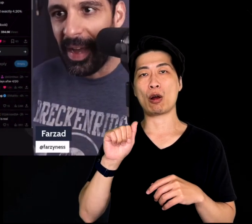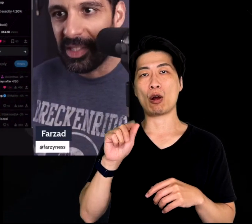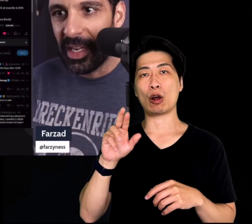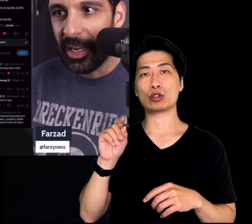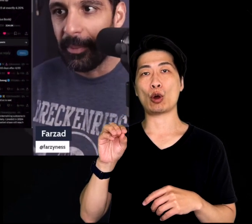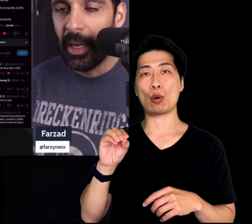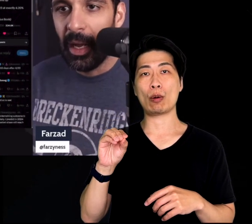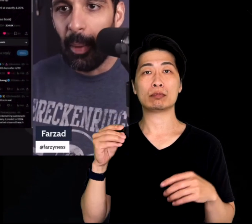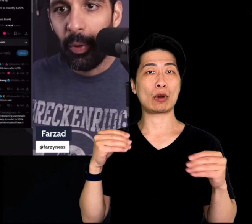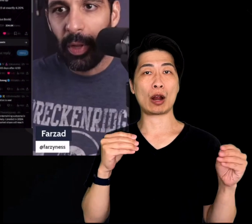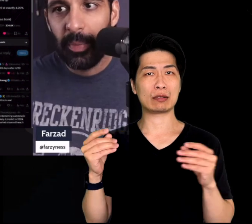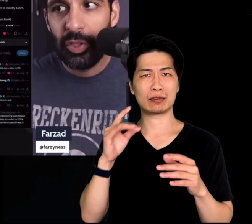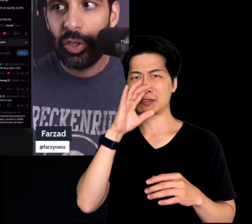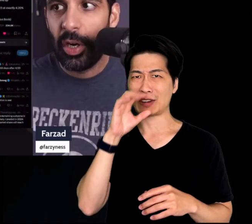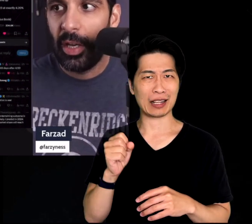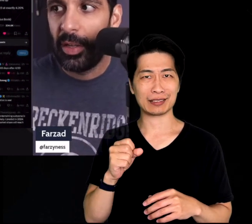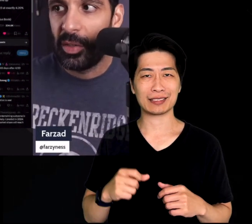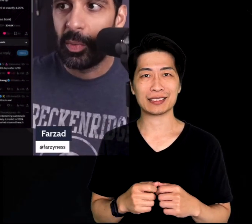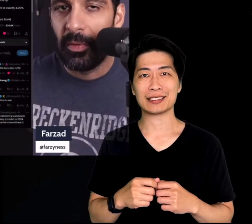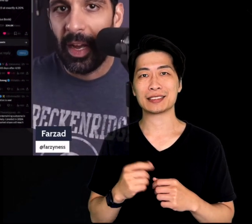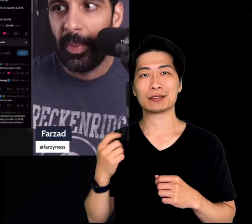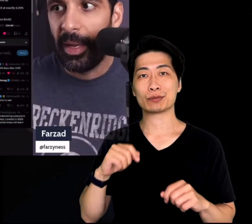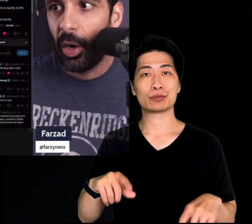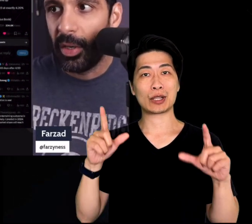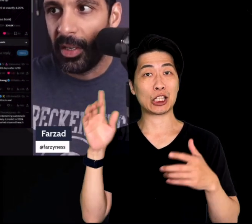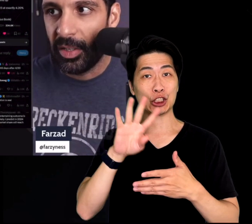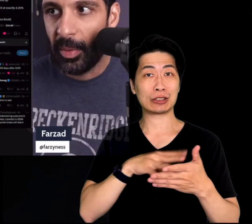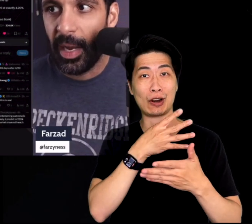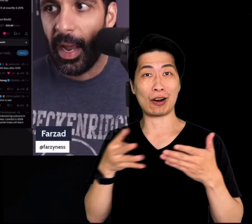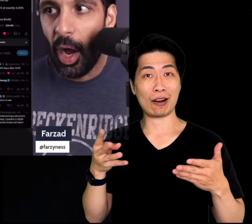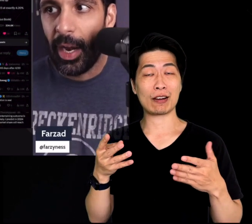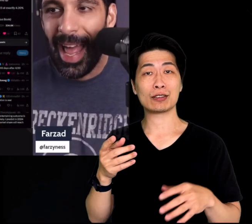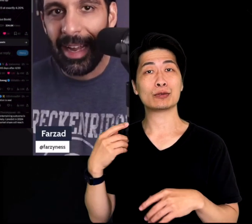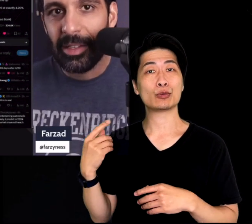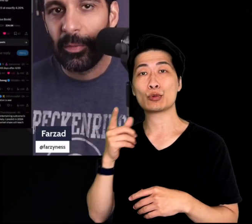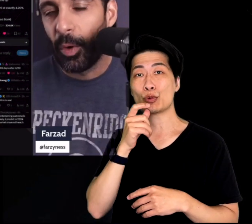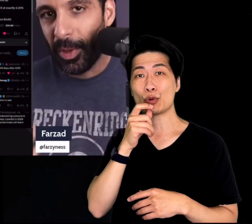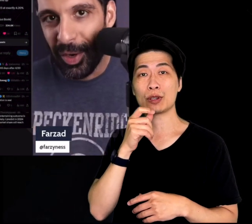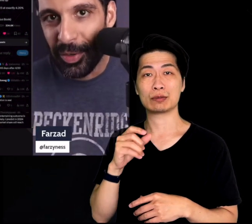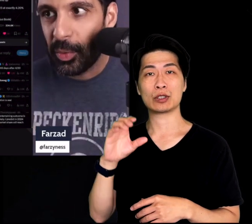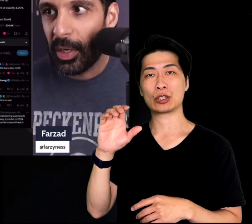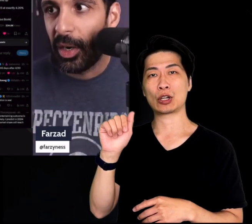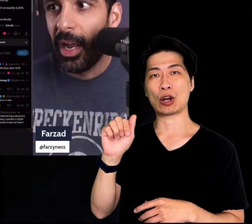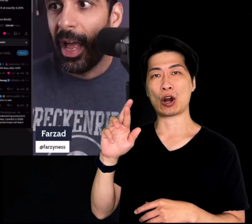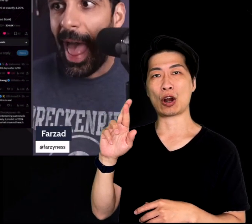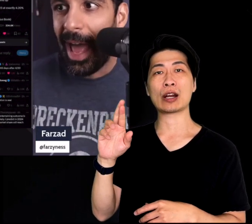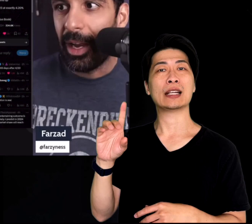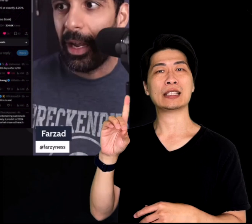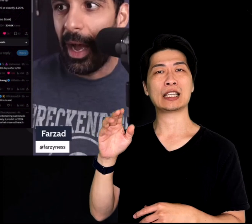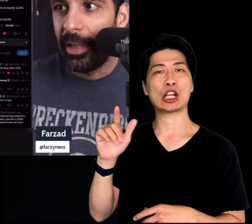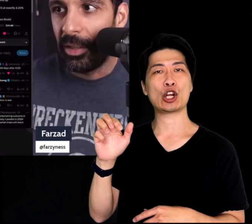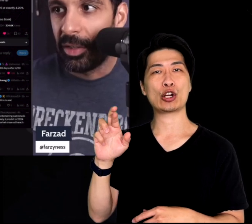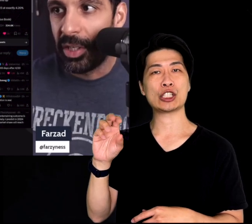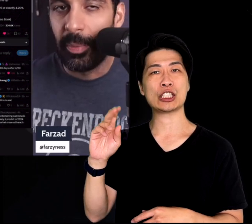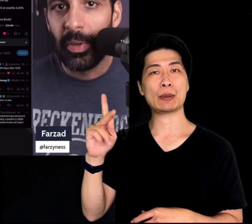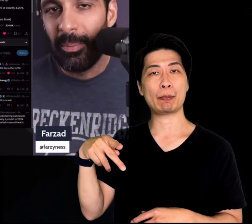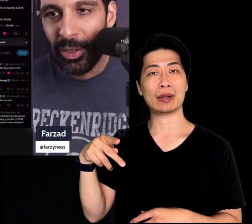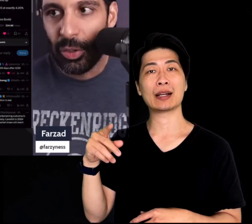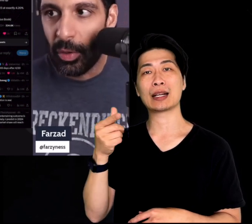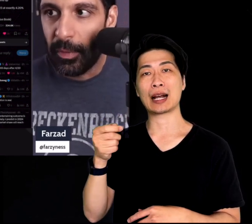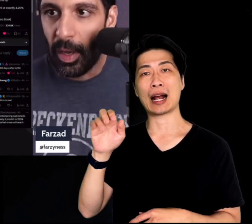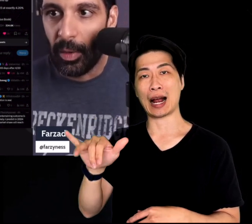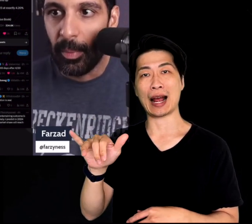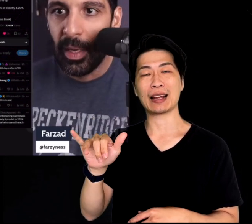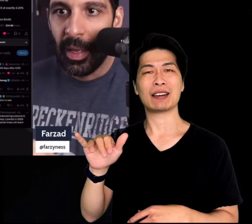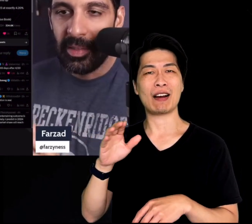very fascinating. I pulled up this chart here. This was provided by Car Dealership Guy on X, formerly known as Twitter, at Guy Dealership. Make